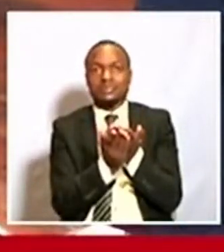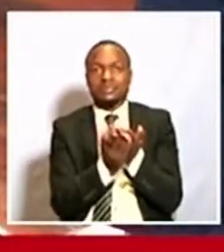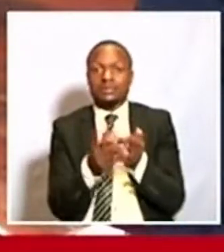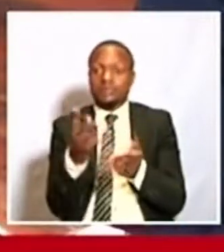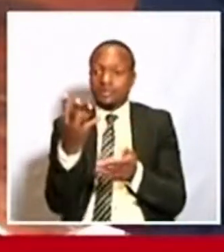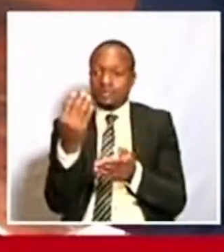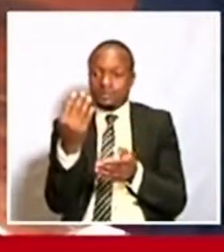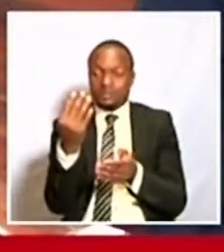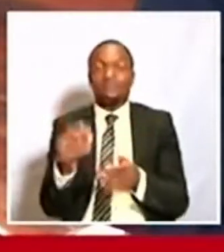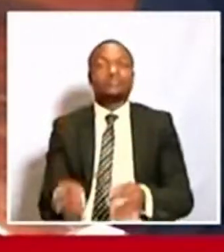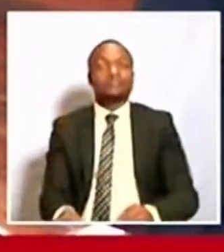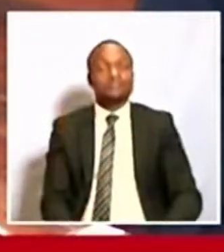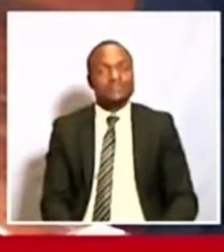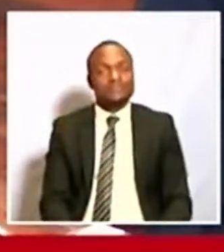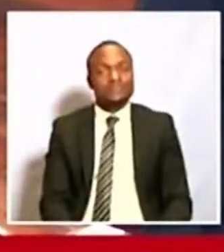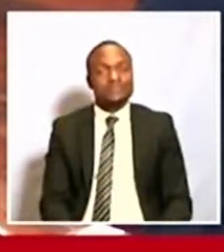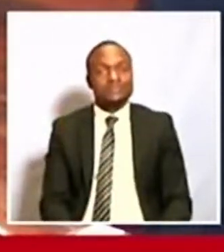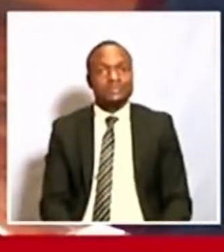14.